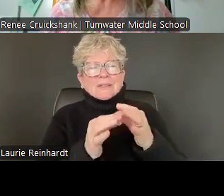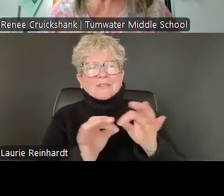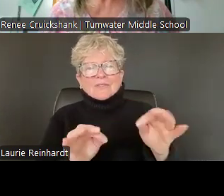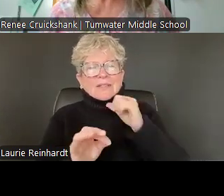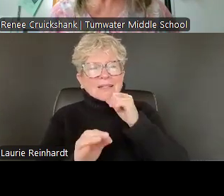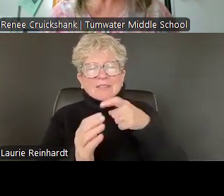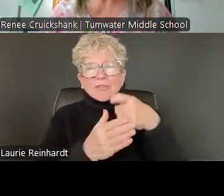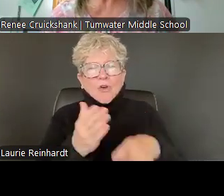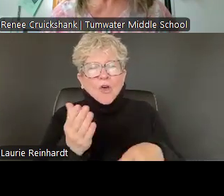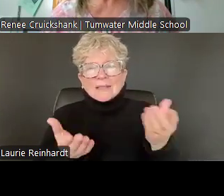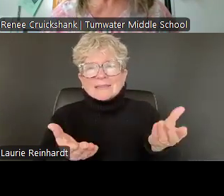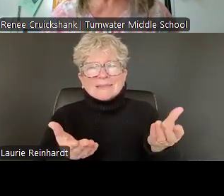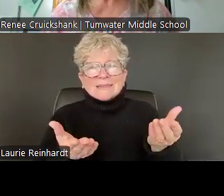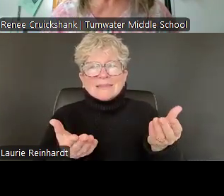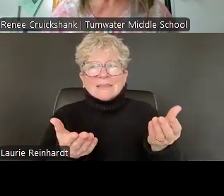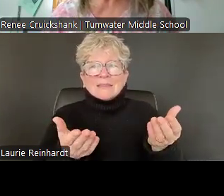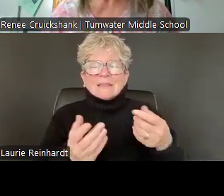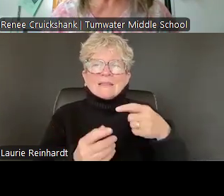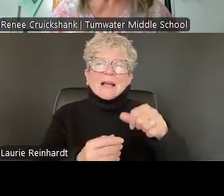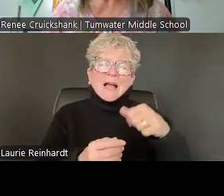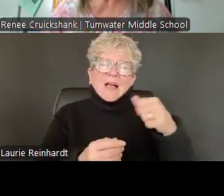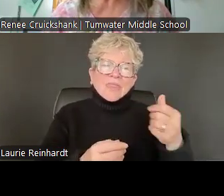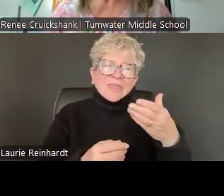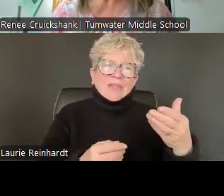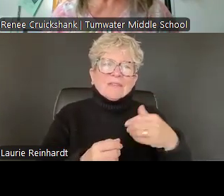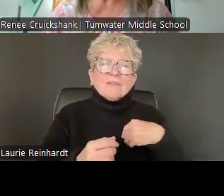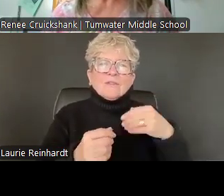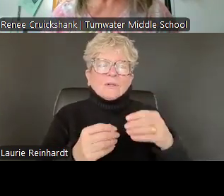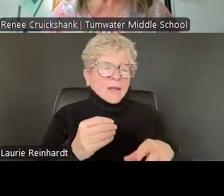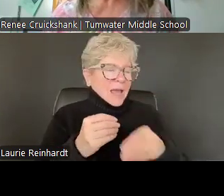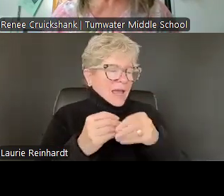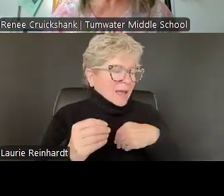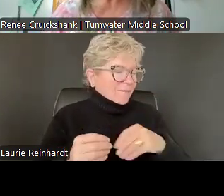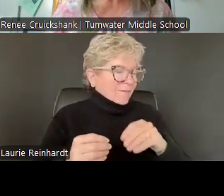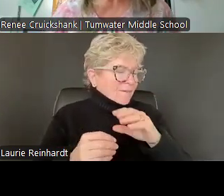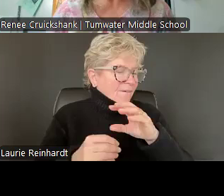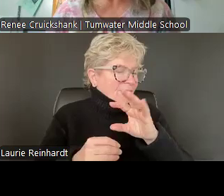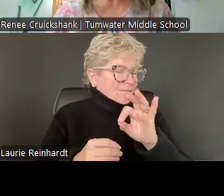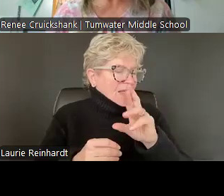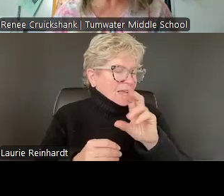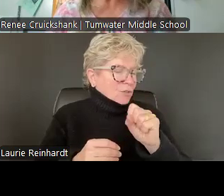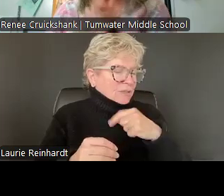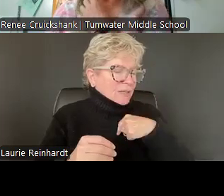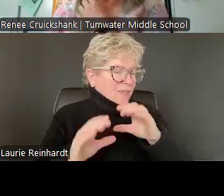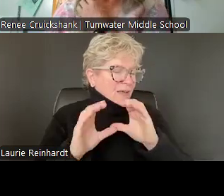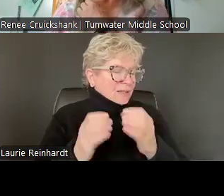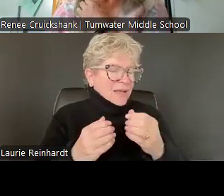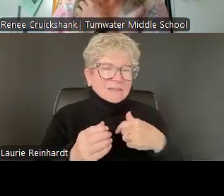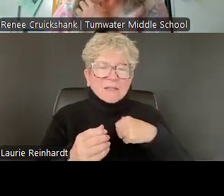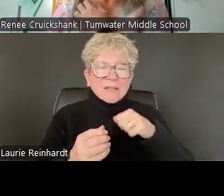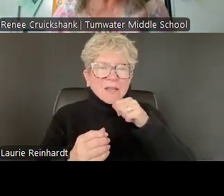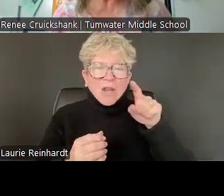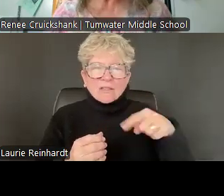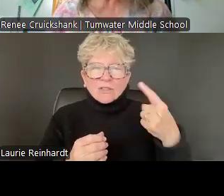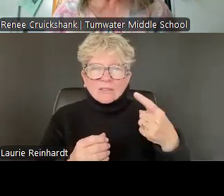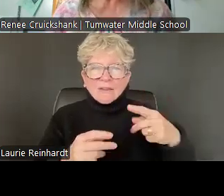there's other things that you can do, like having flyers in your class. Not just the physical flyers, which I can talk to a little bit,